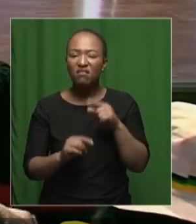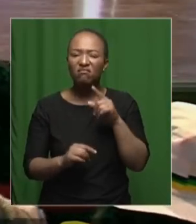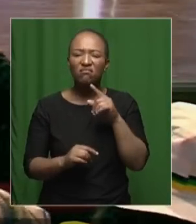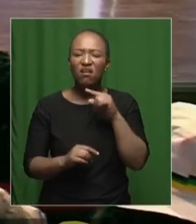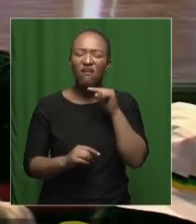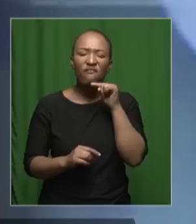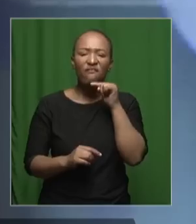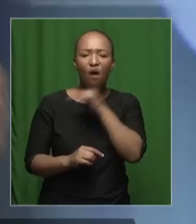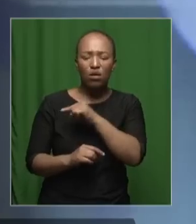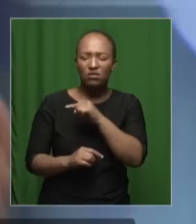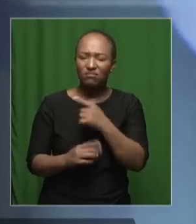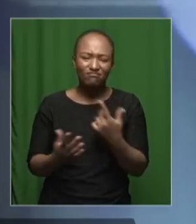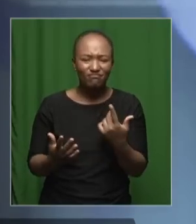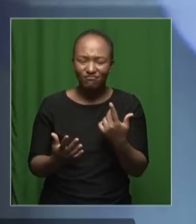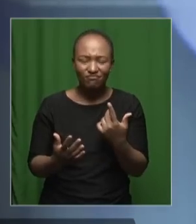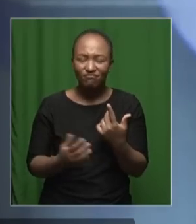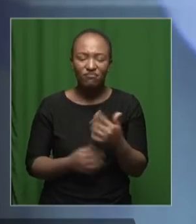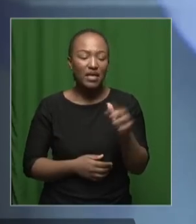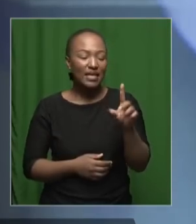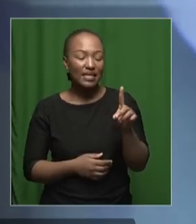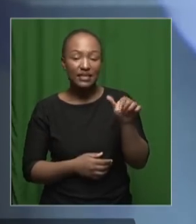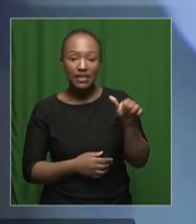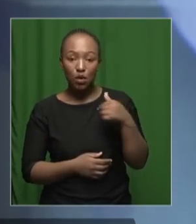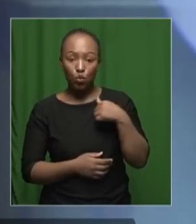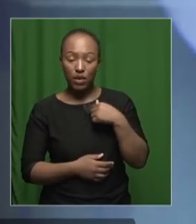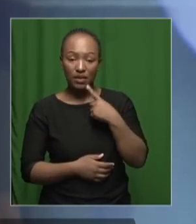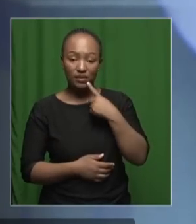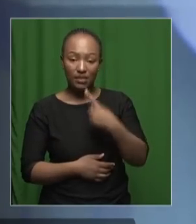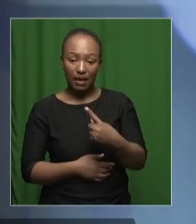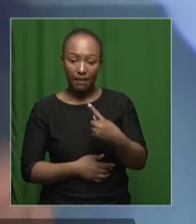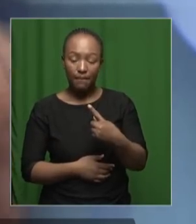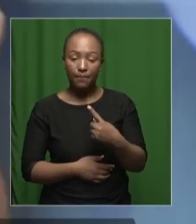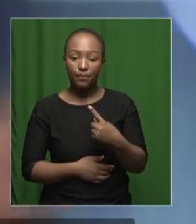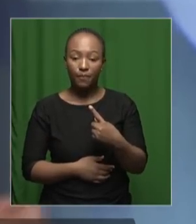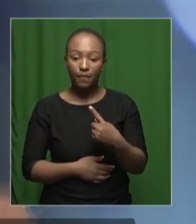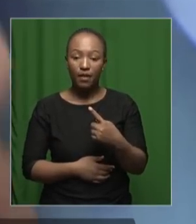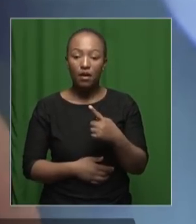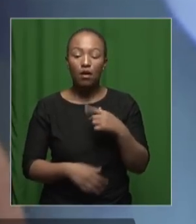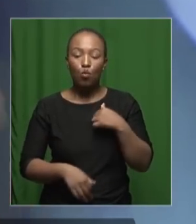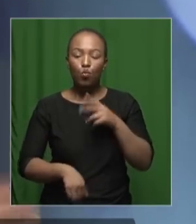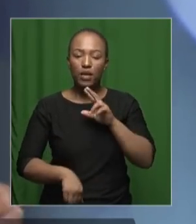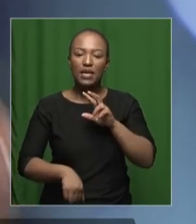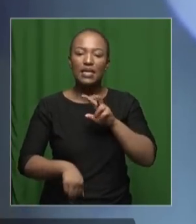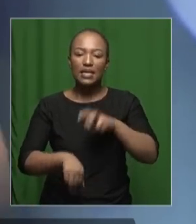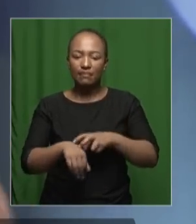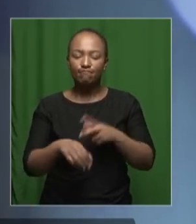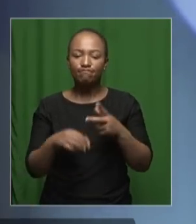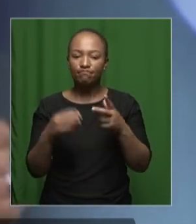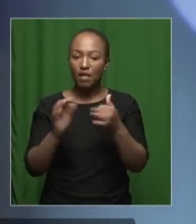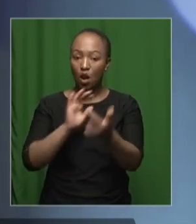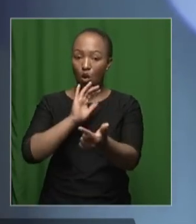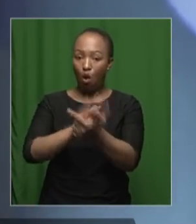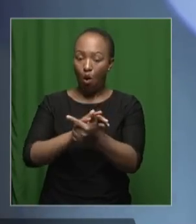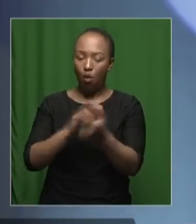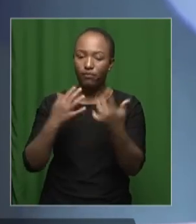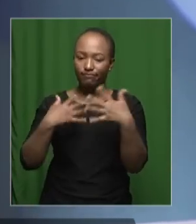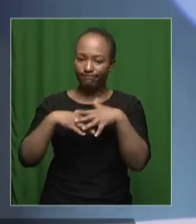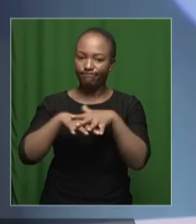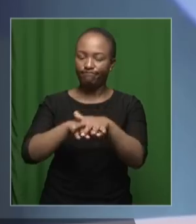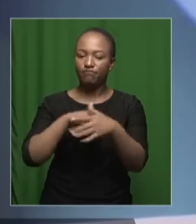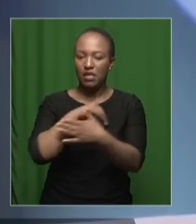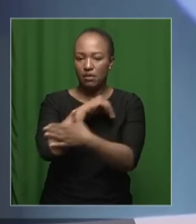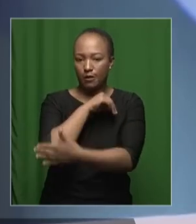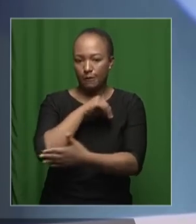hopes. So what the DA is saying, is that we need to implement the laws in the country.